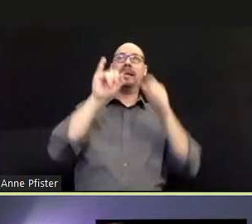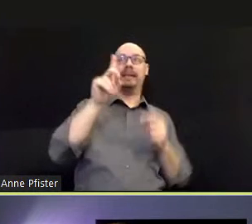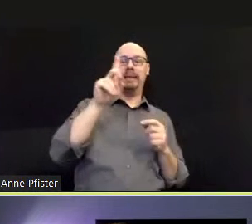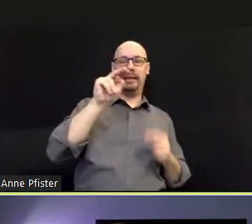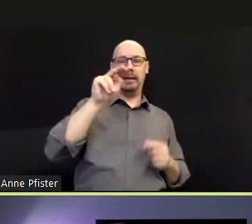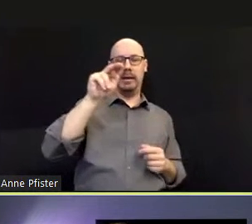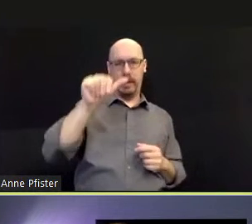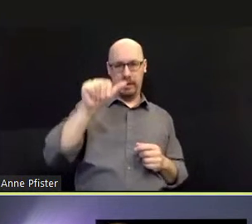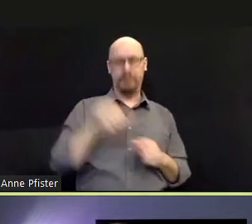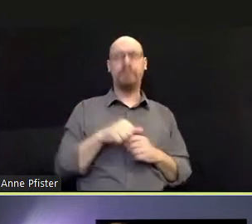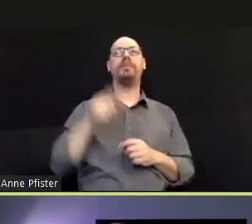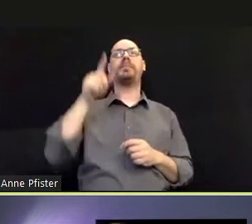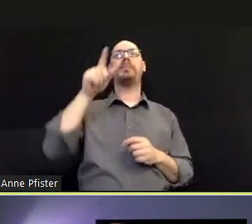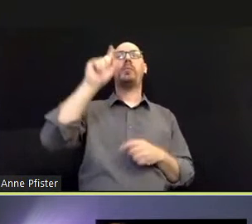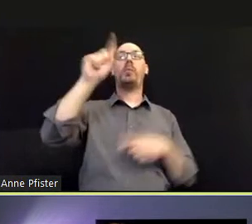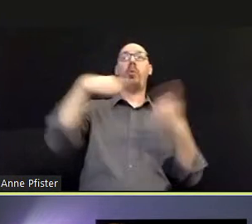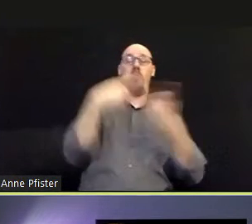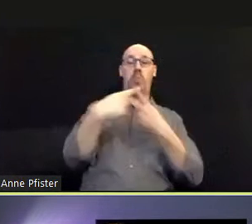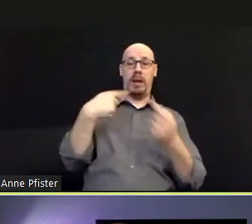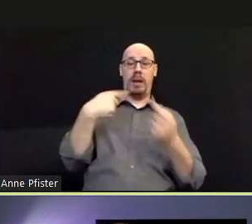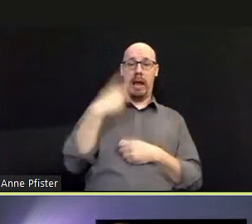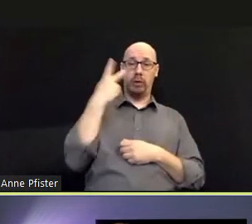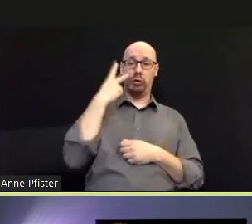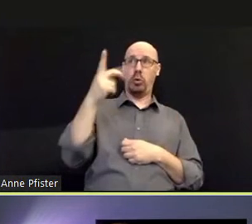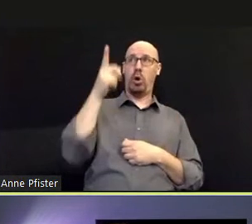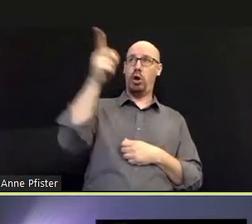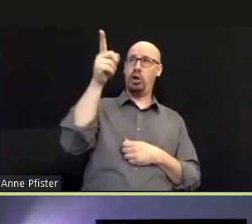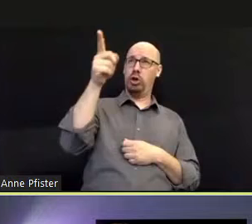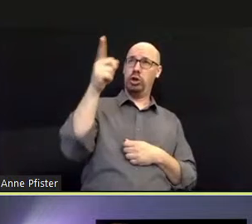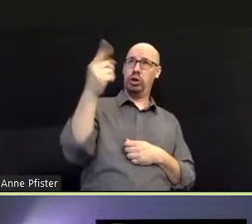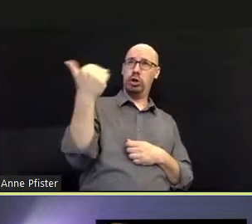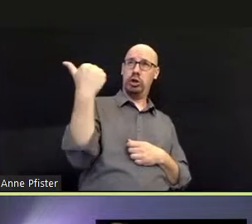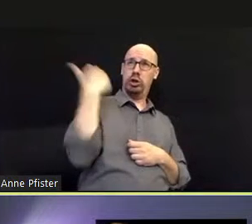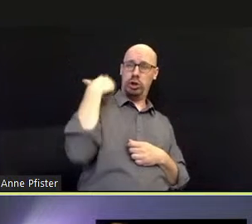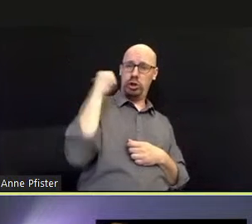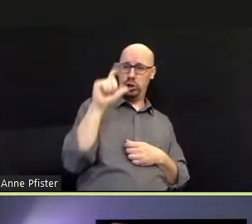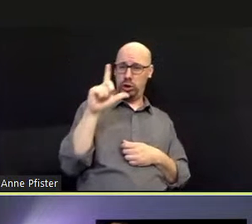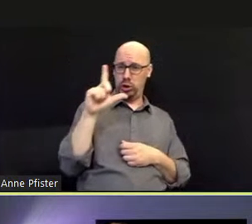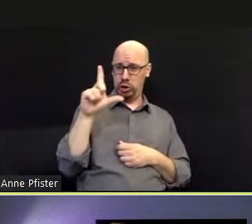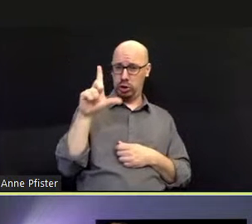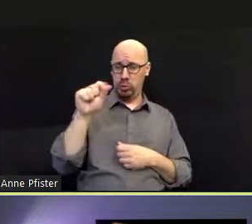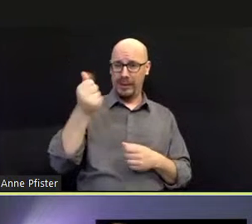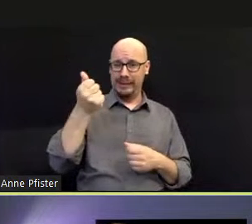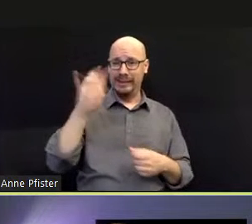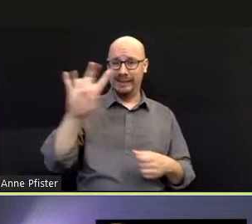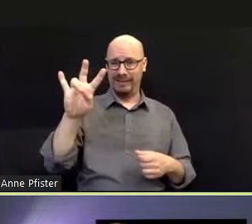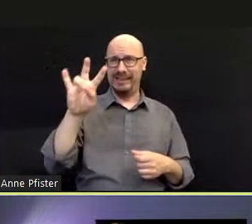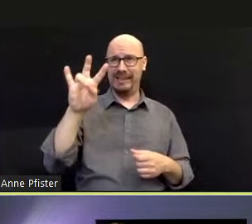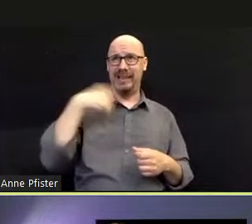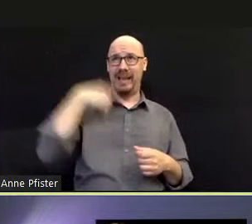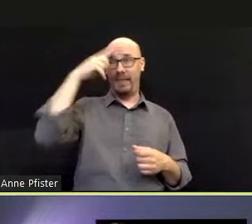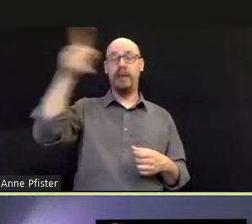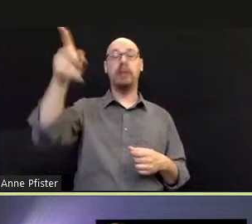When I saw her in, I think this was in 2017, and she's